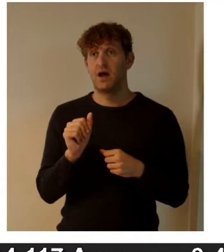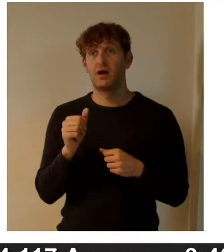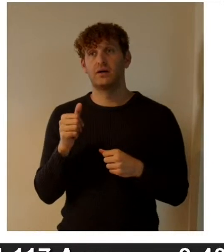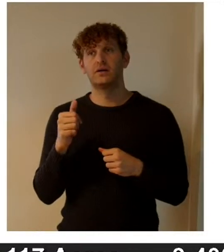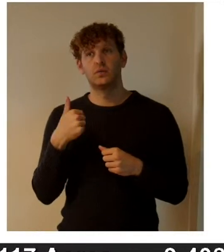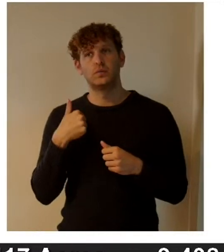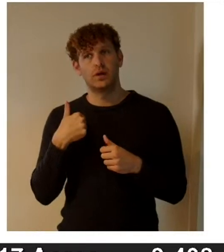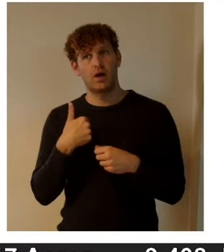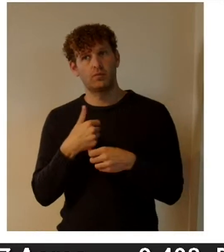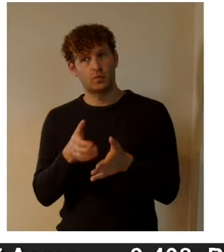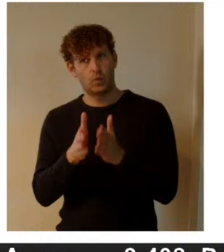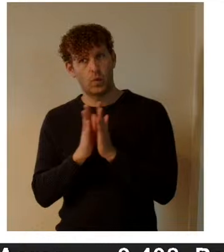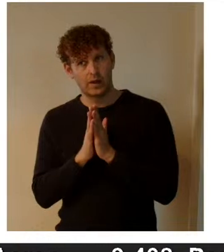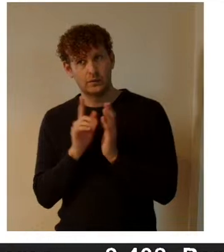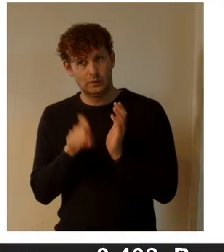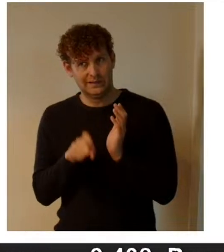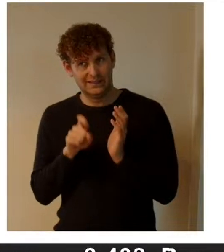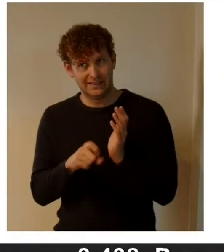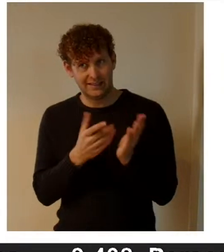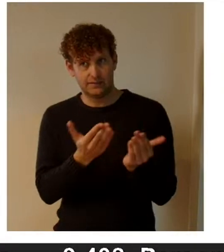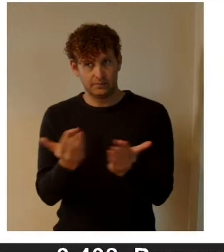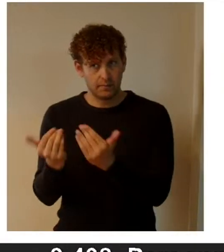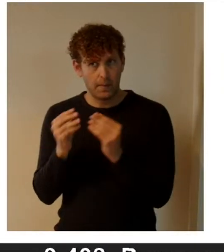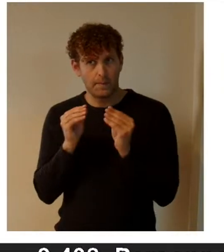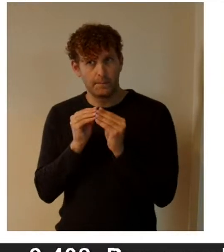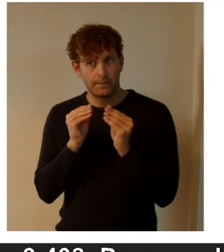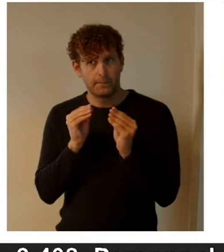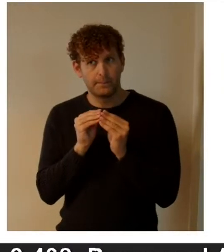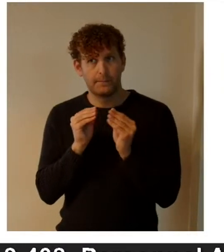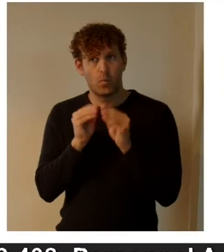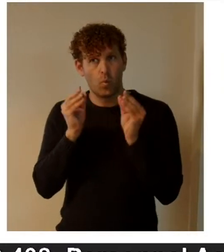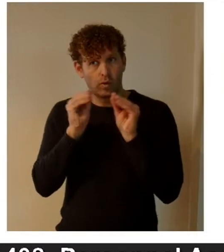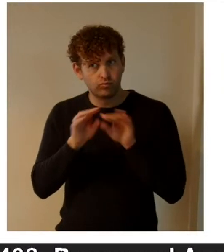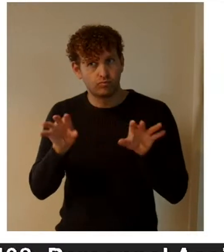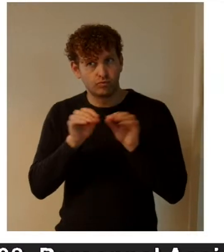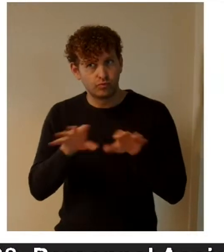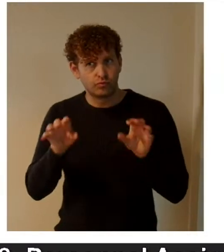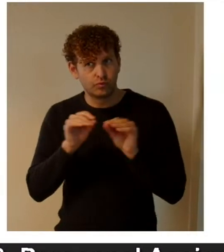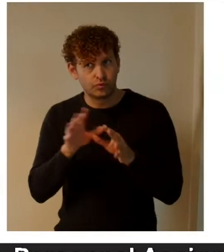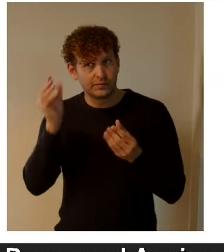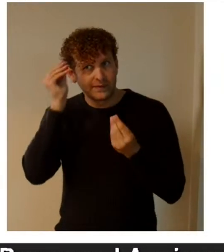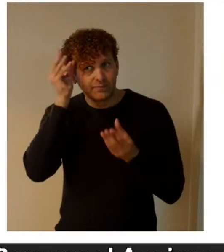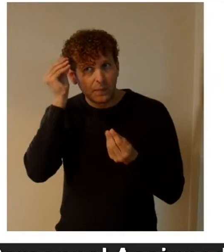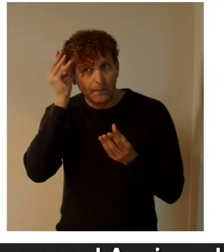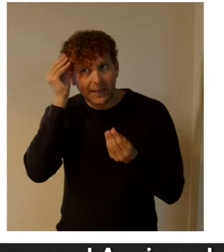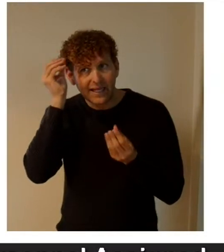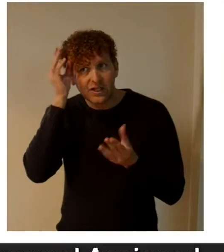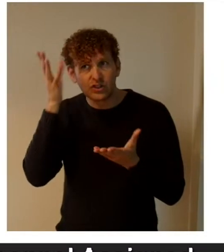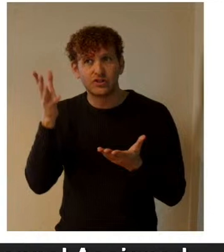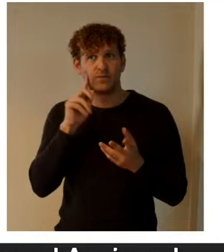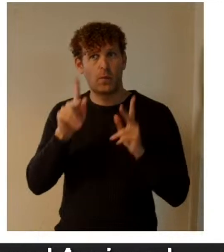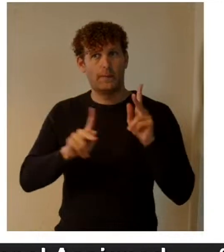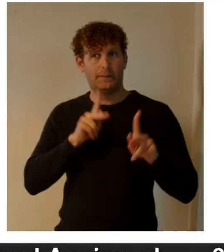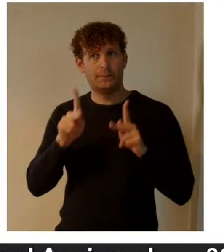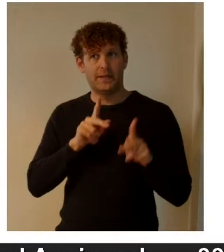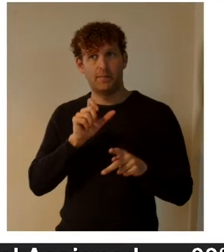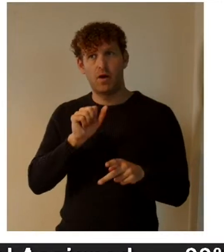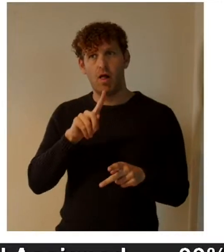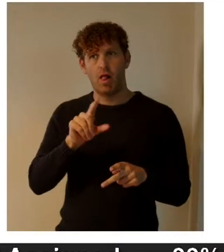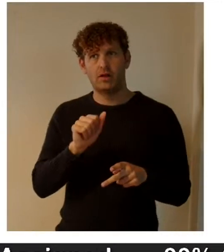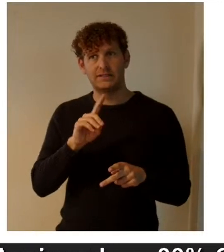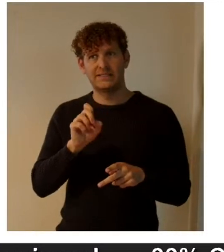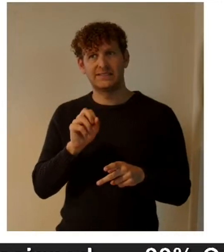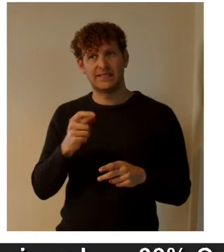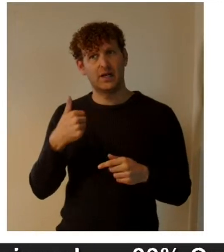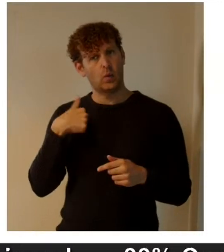briefings that are tailored to the specific needs, concerns, and realities of Altadena. We deserve to be at the center of these conversations,